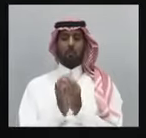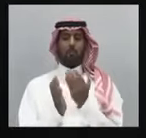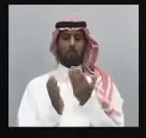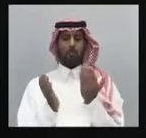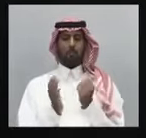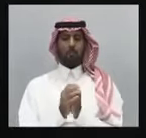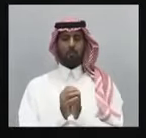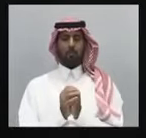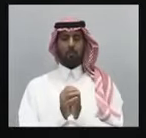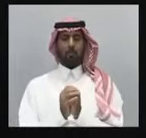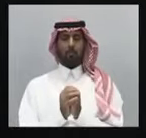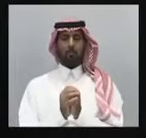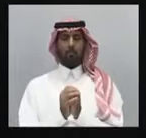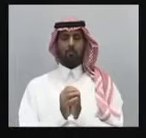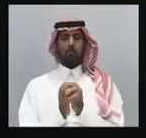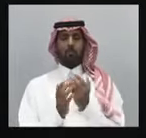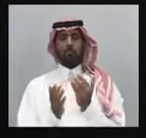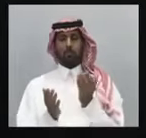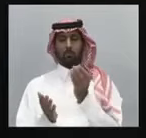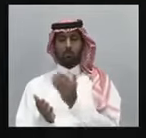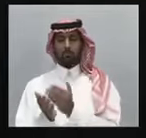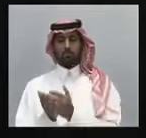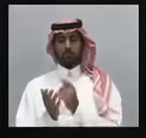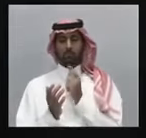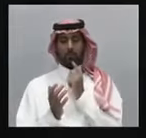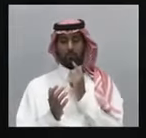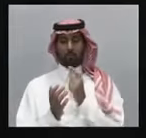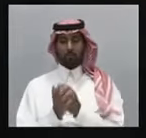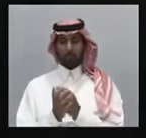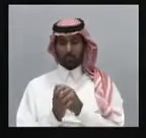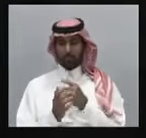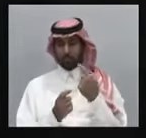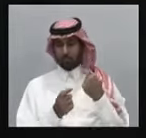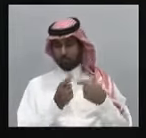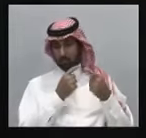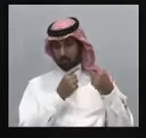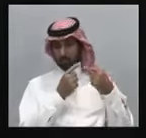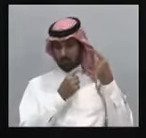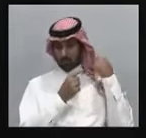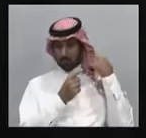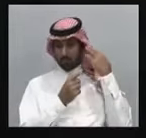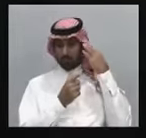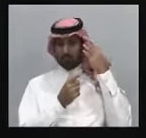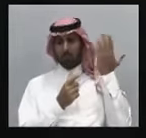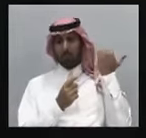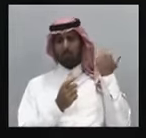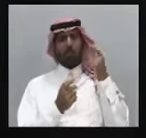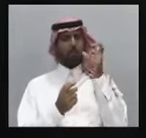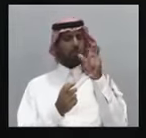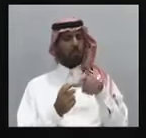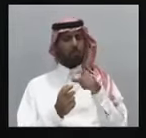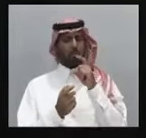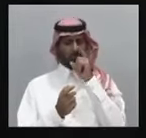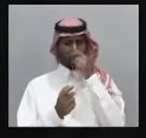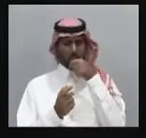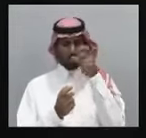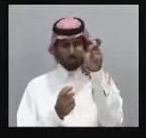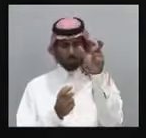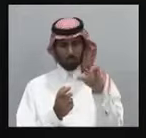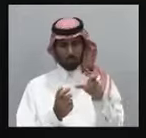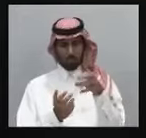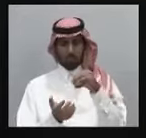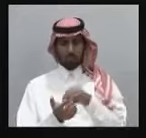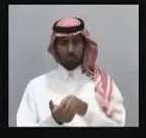are. Next, archaeological intern. What are the qualities of archaeological